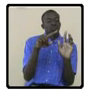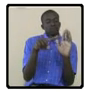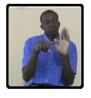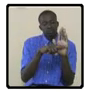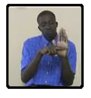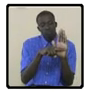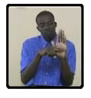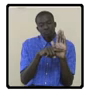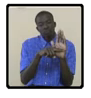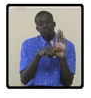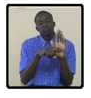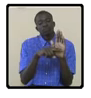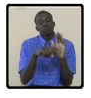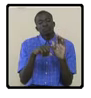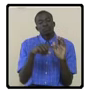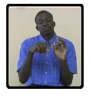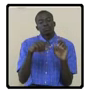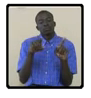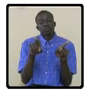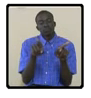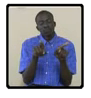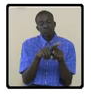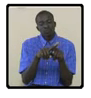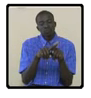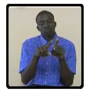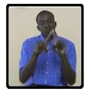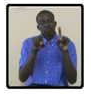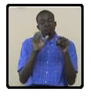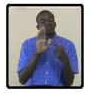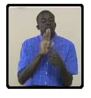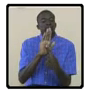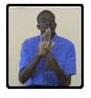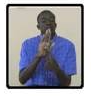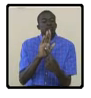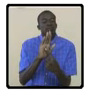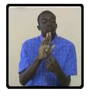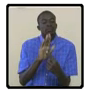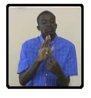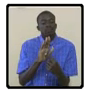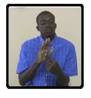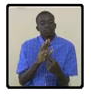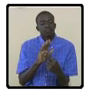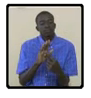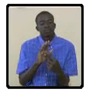a negative terminal, as this diagram illustrates.